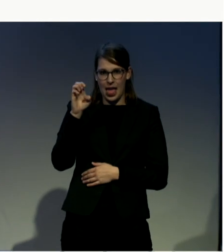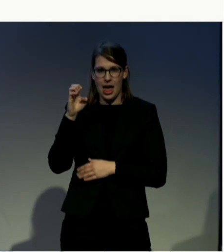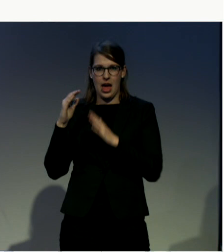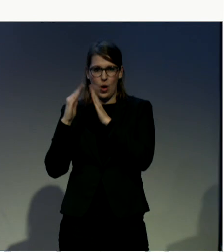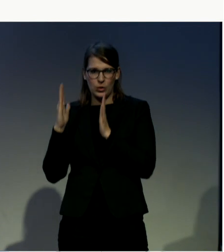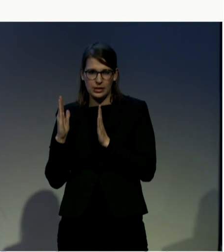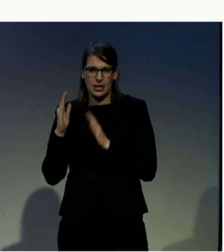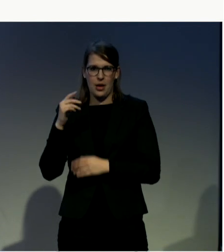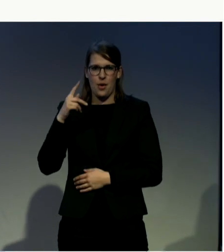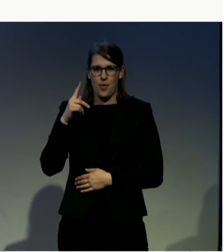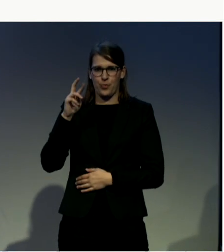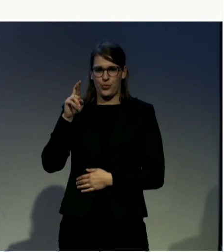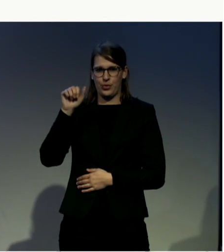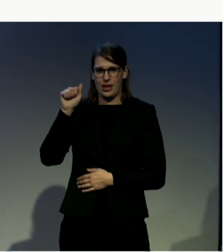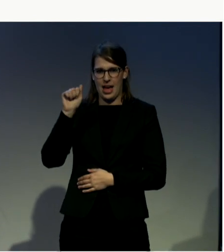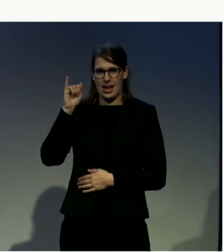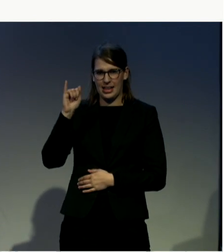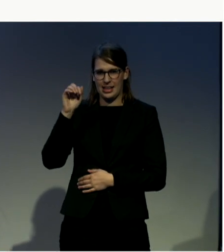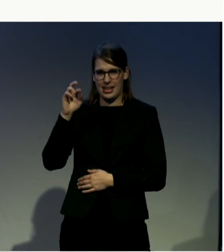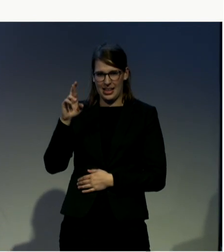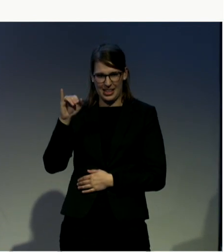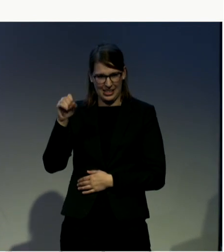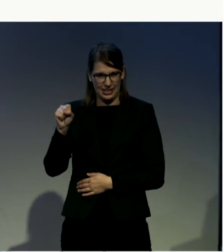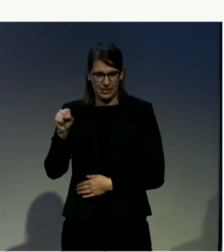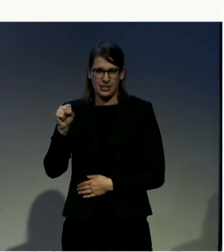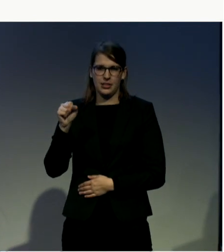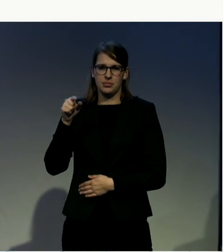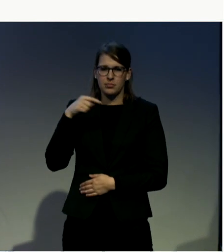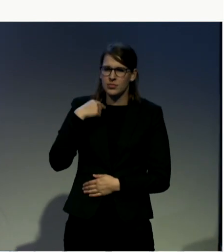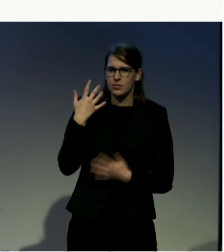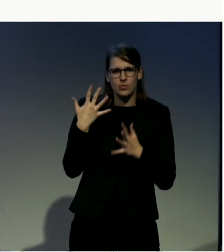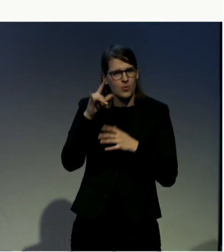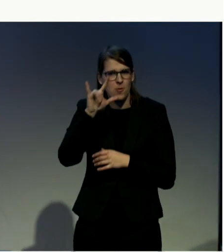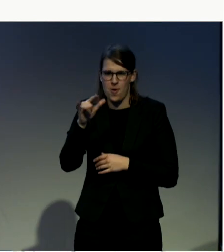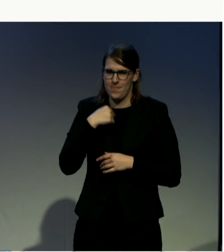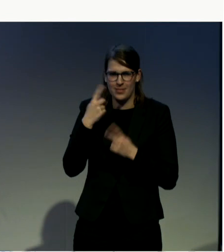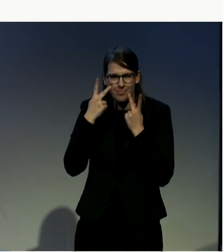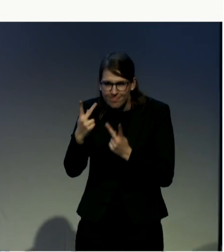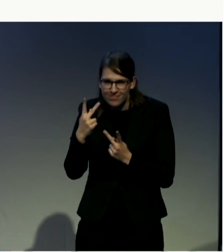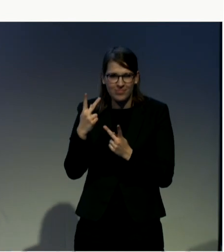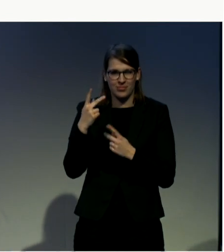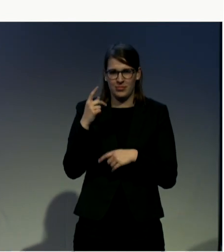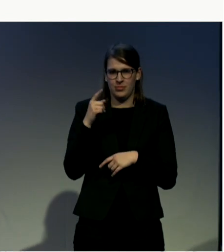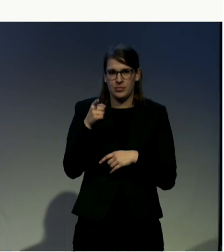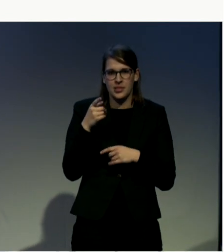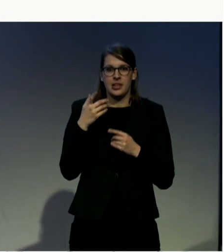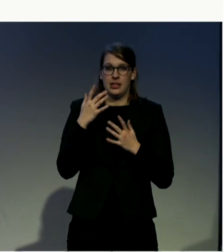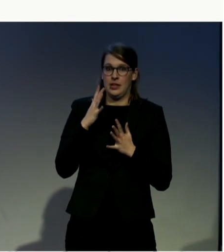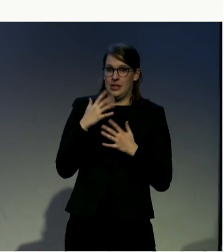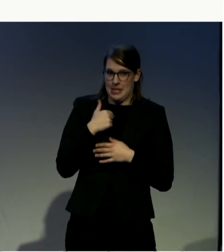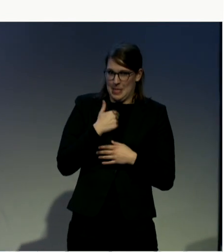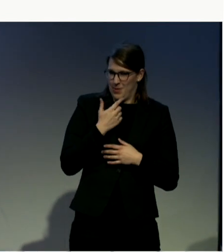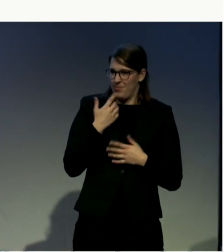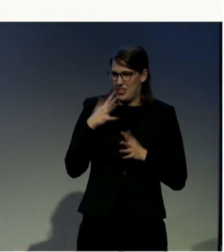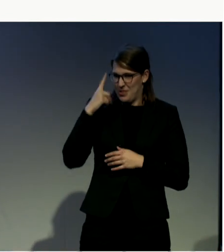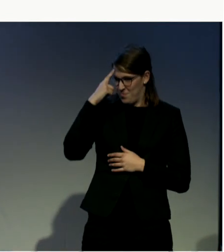making movies, the quality was too terrible. And I told myself, if I have to go and make a movie, I have to go and get skills. And yet we didn't have